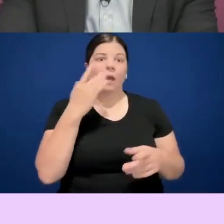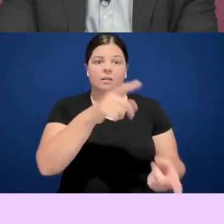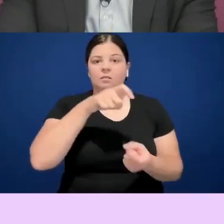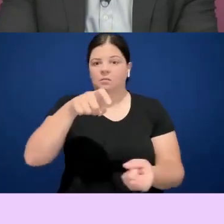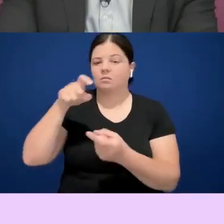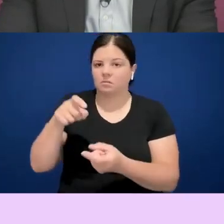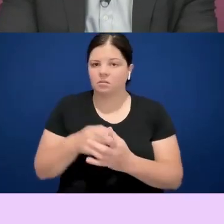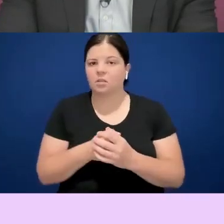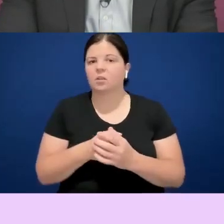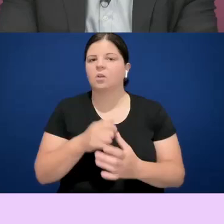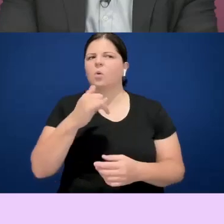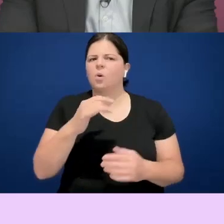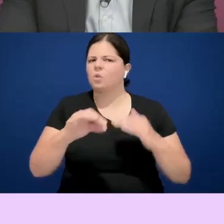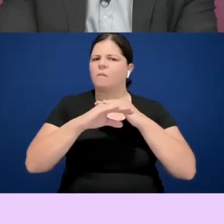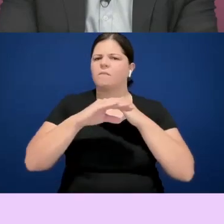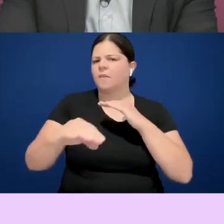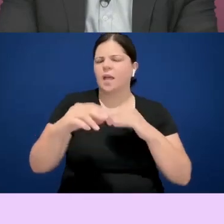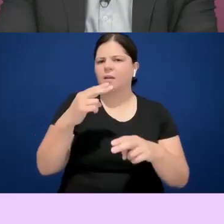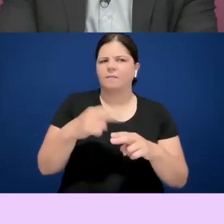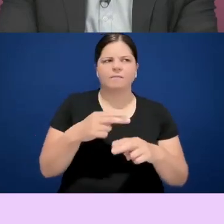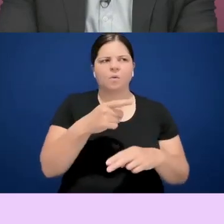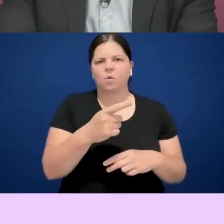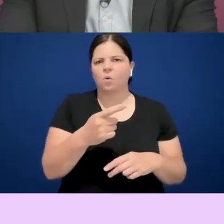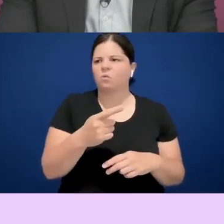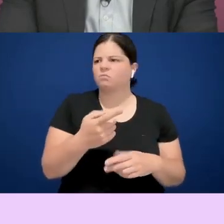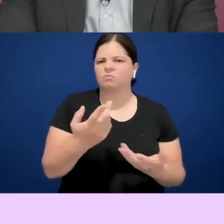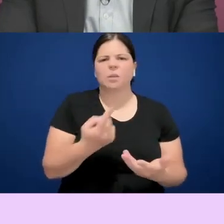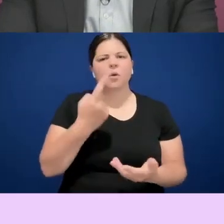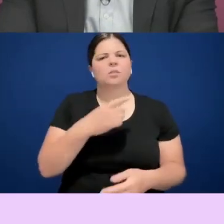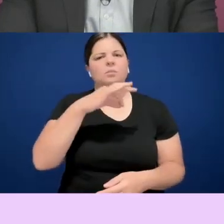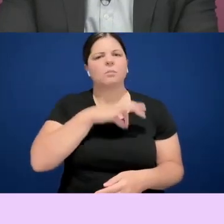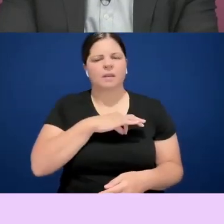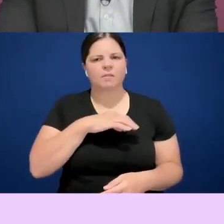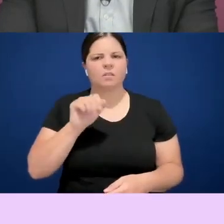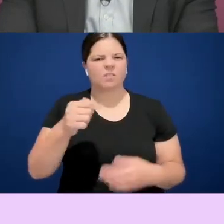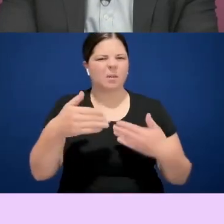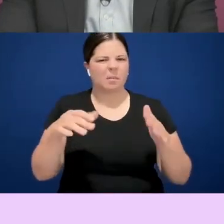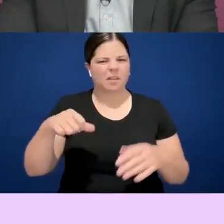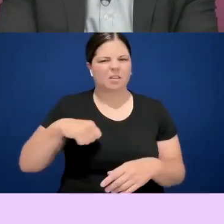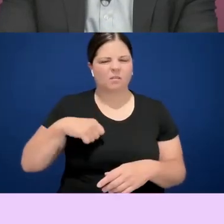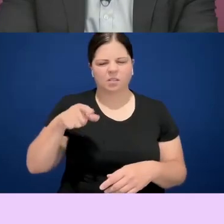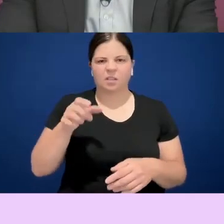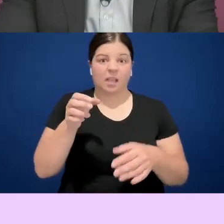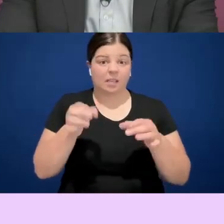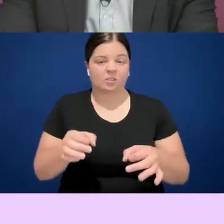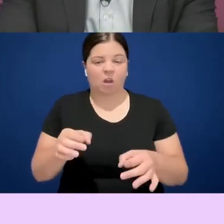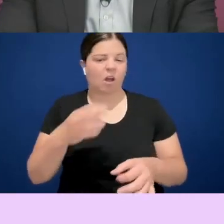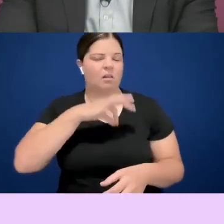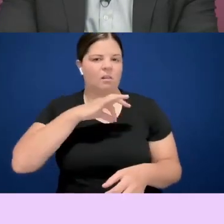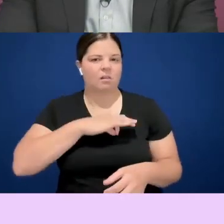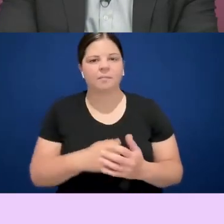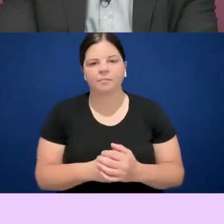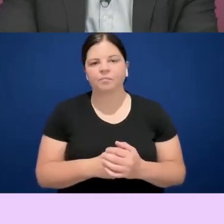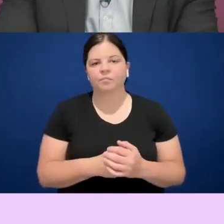to a personal benefit for the public officer who makes a decision. The second relates to inaction, where people fail to adhere